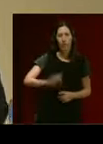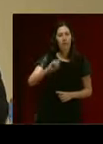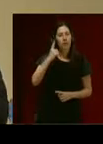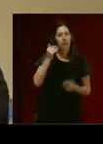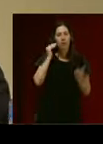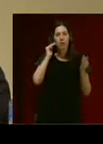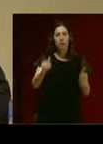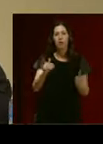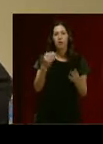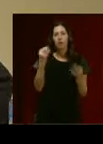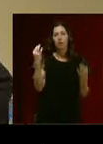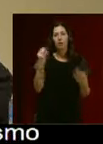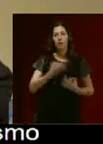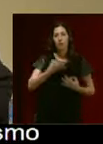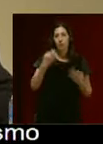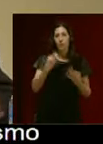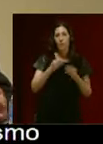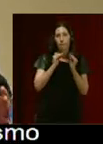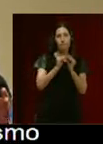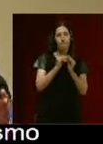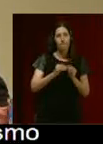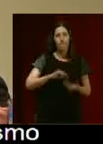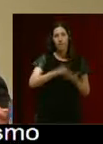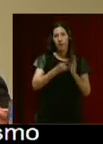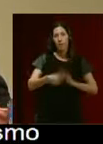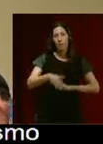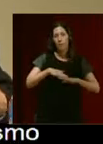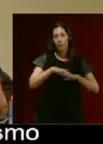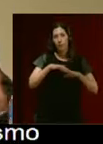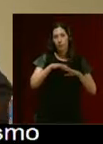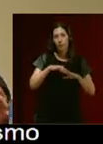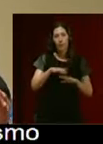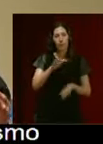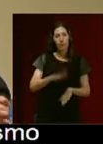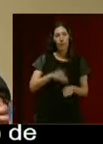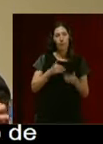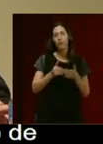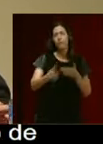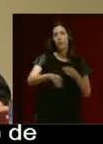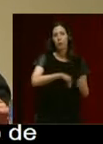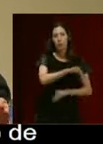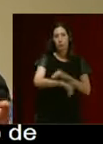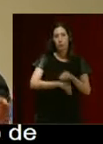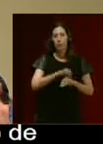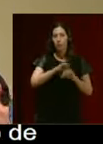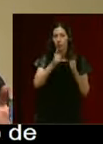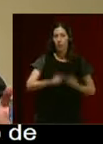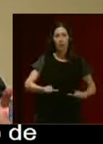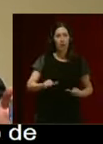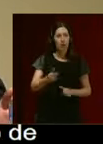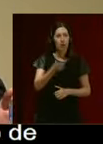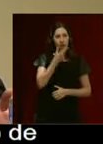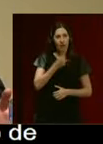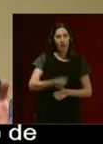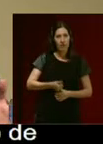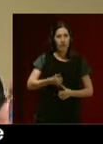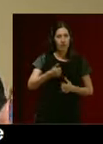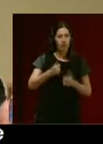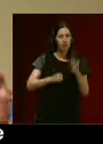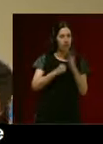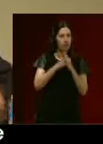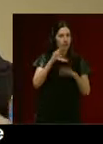source system. Our effort at the moment is mainly focused on the base